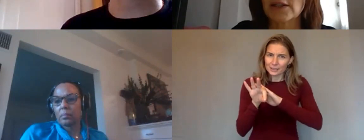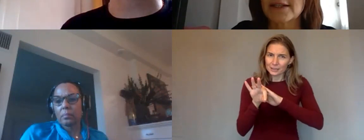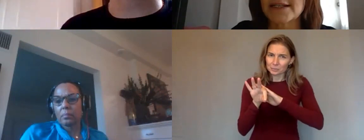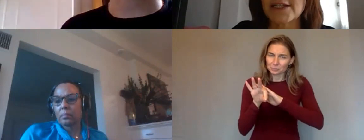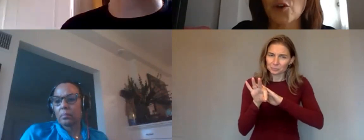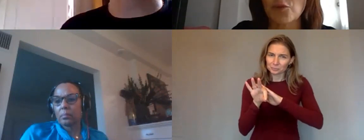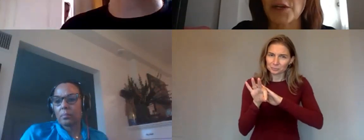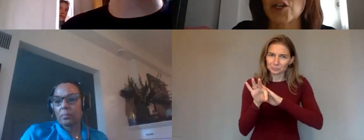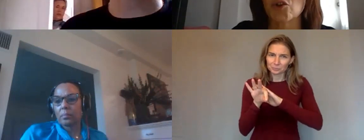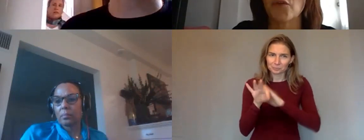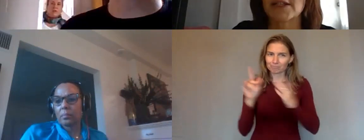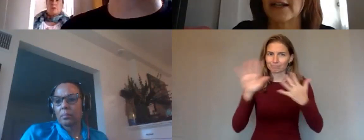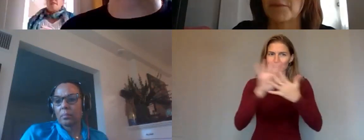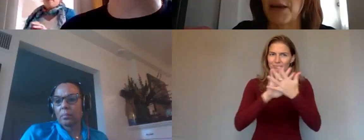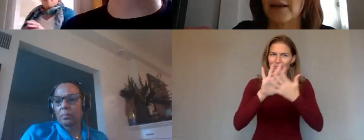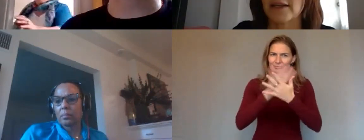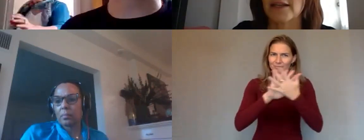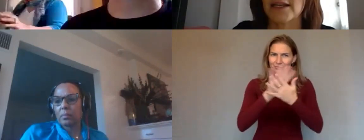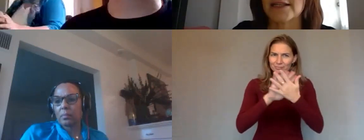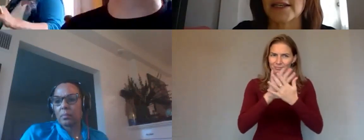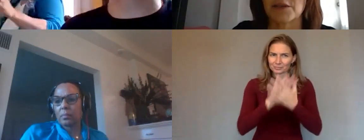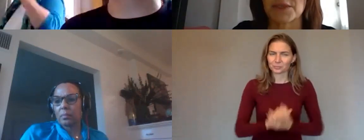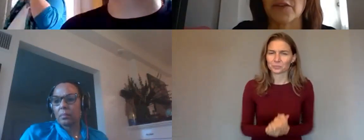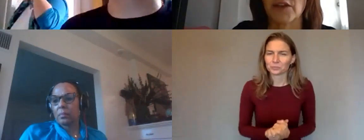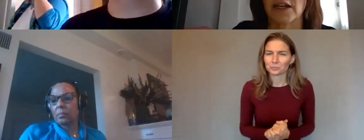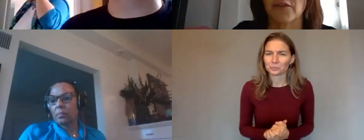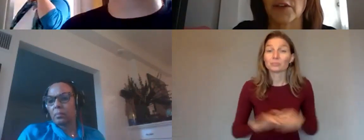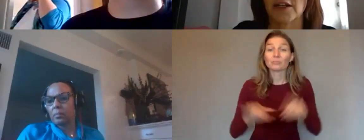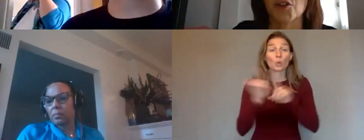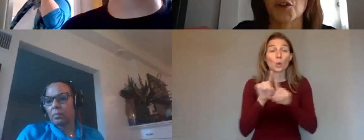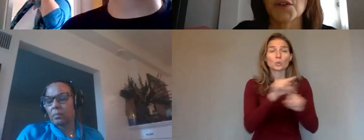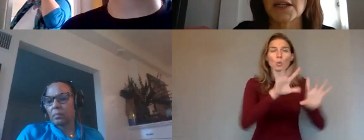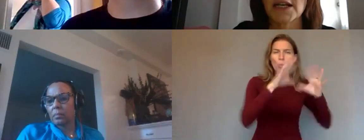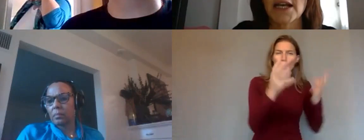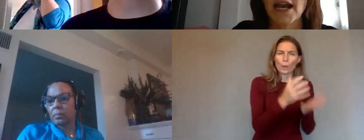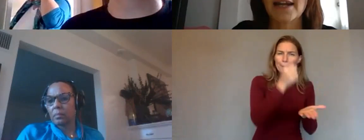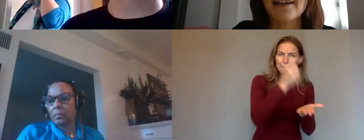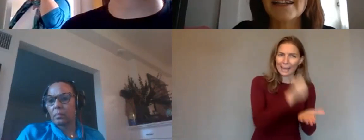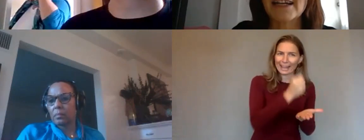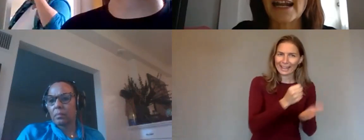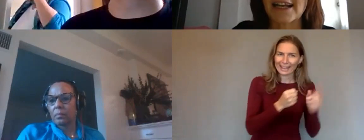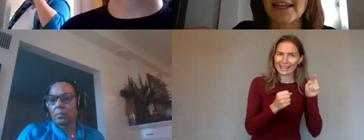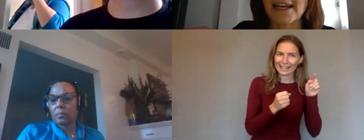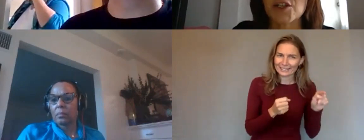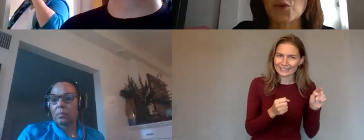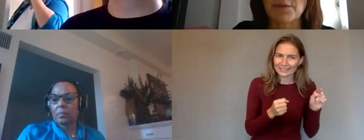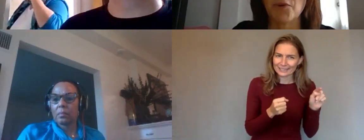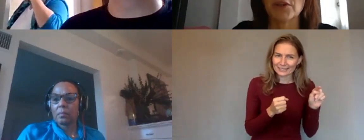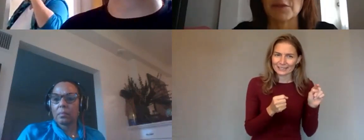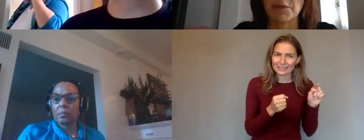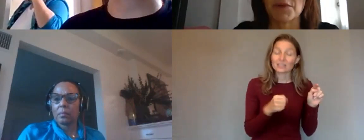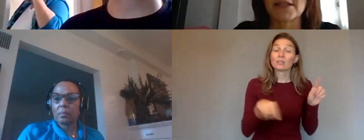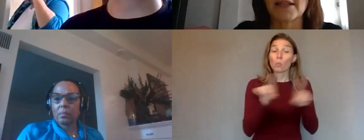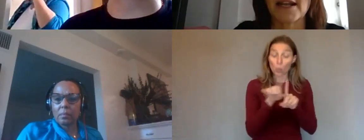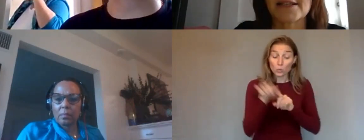She worked as Senior Operation Officer at the bank in the East Asia, Pacific and Africa regions. And then here, she was